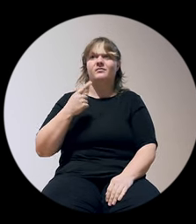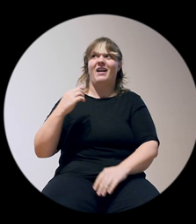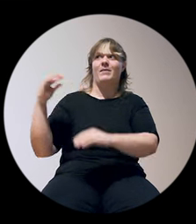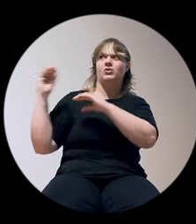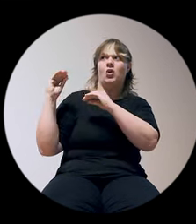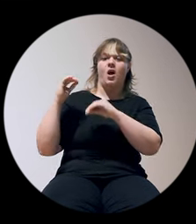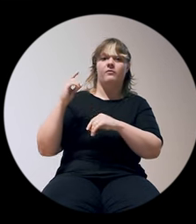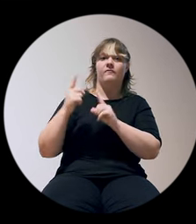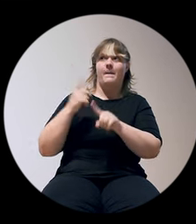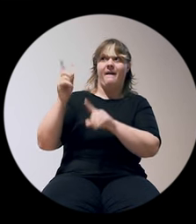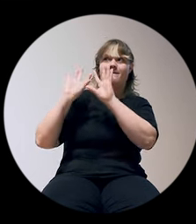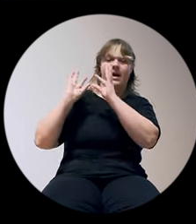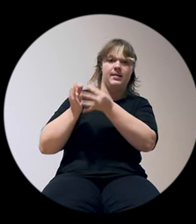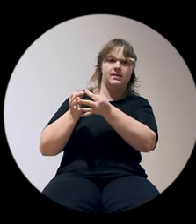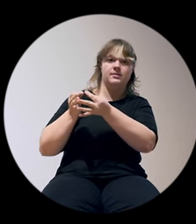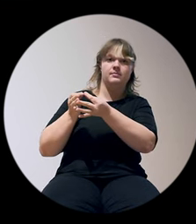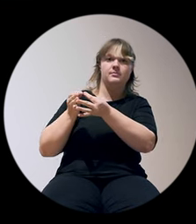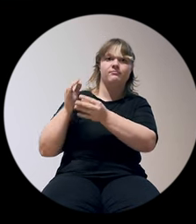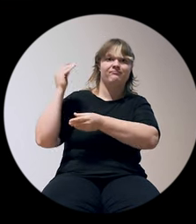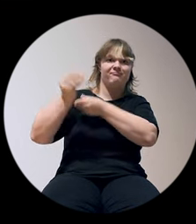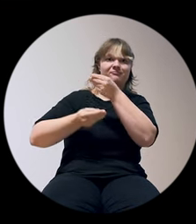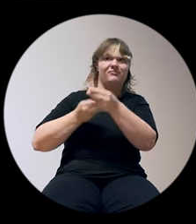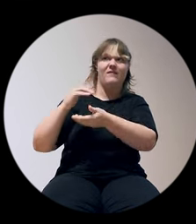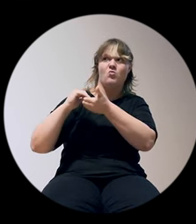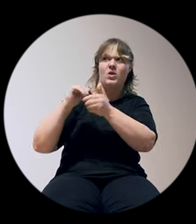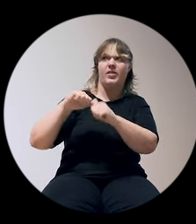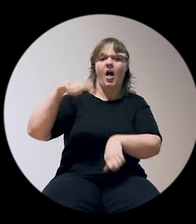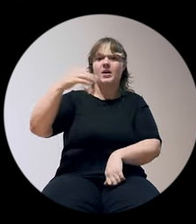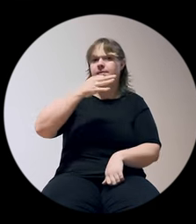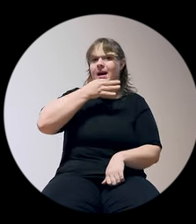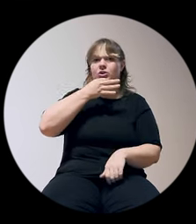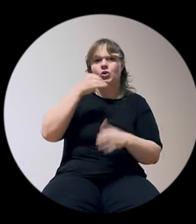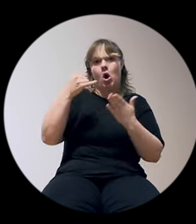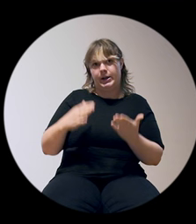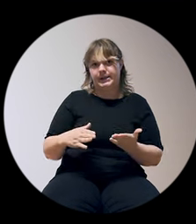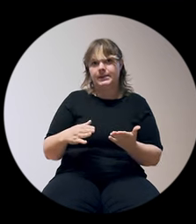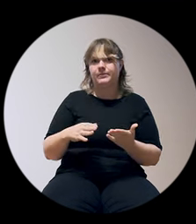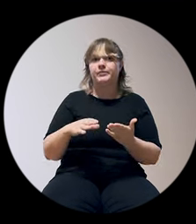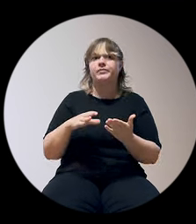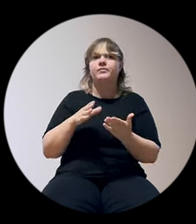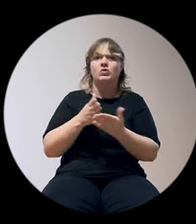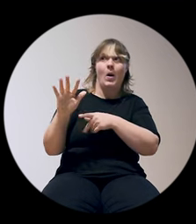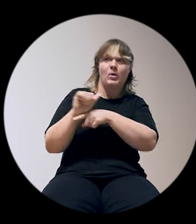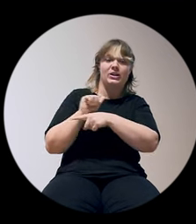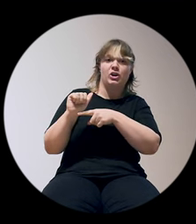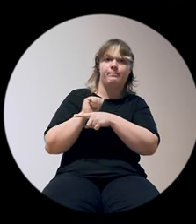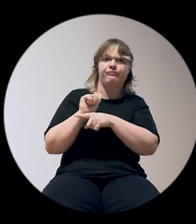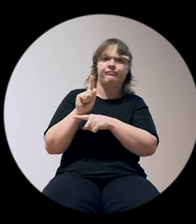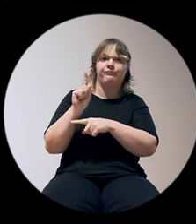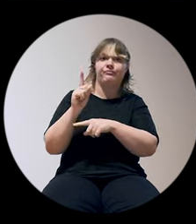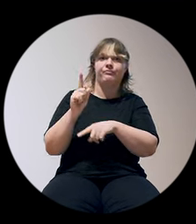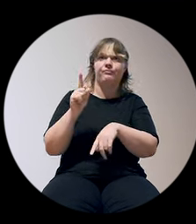my family and from working with other master artists through apprenticeship,